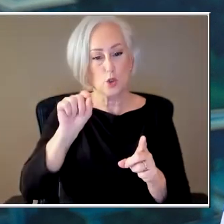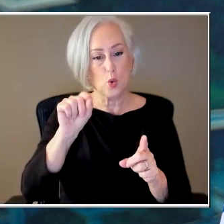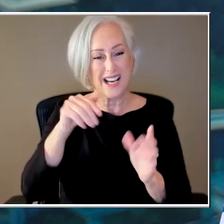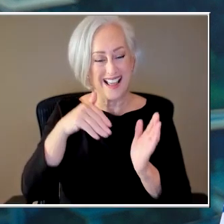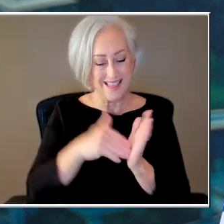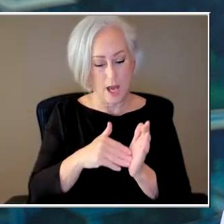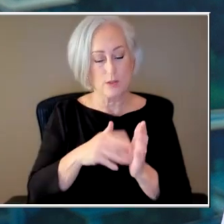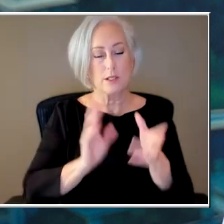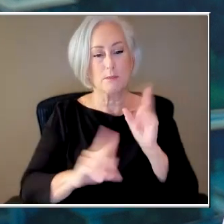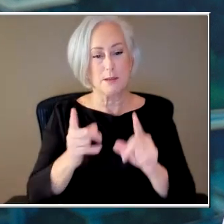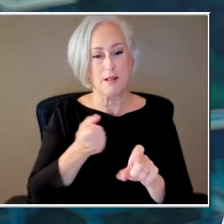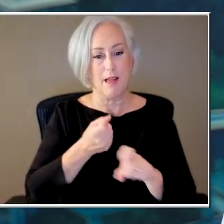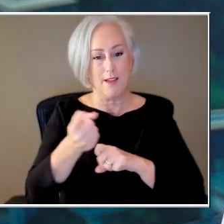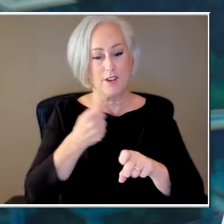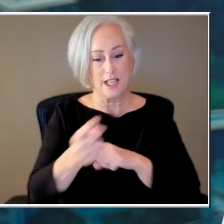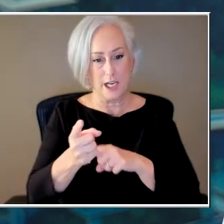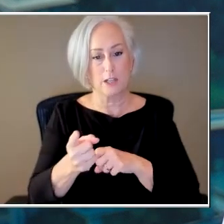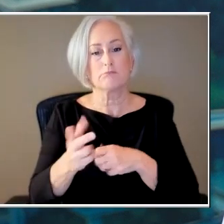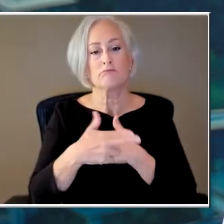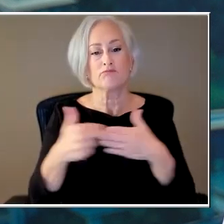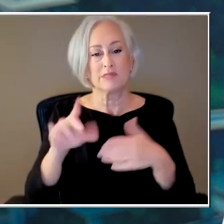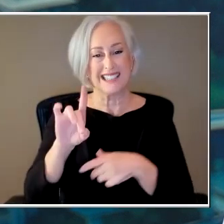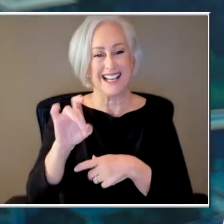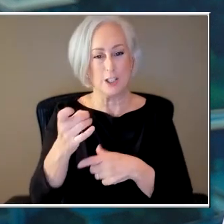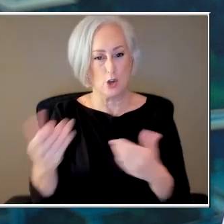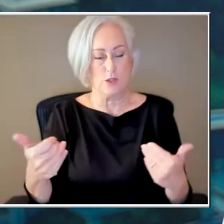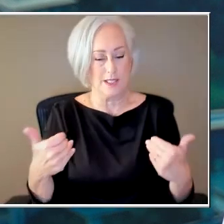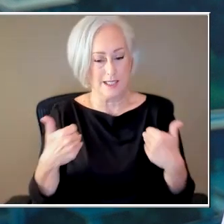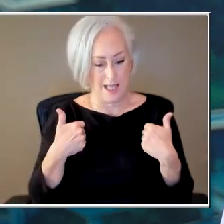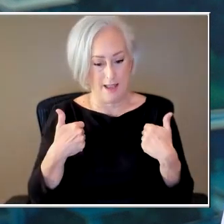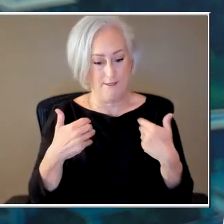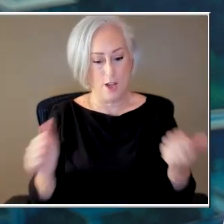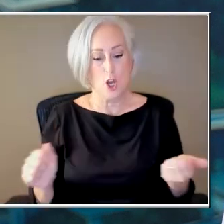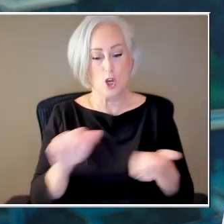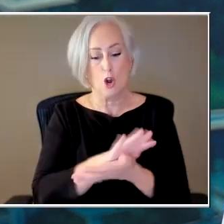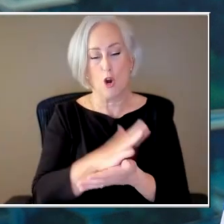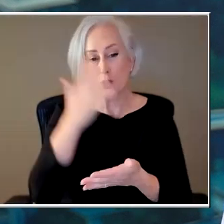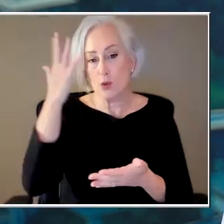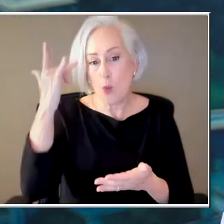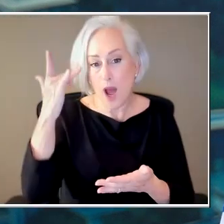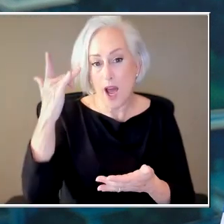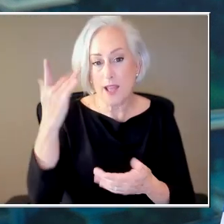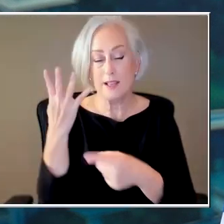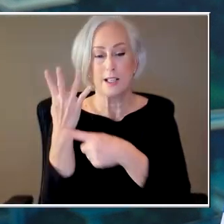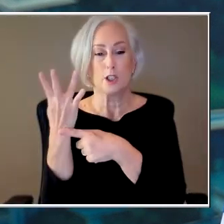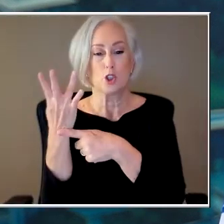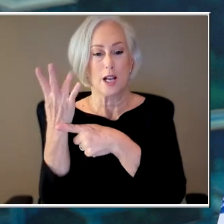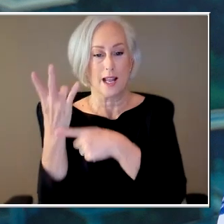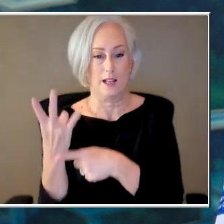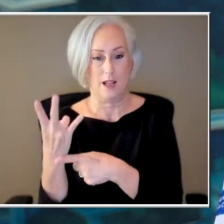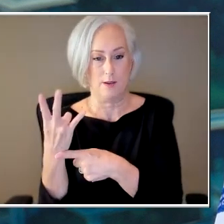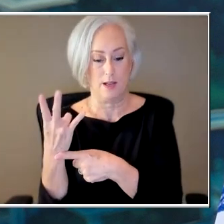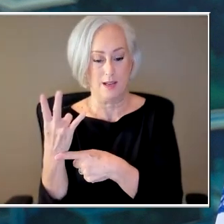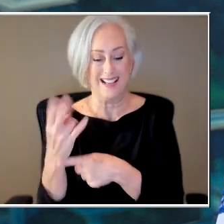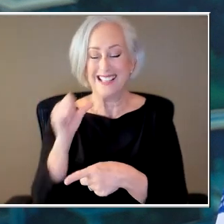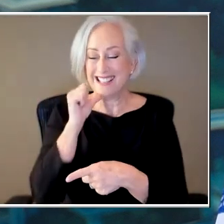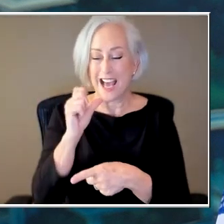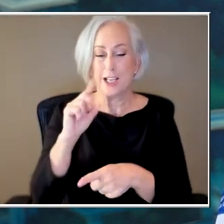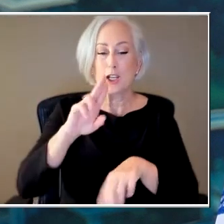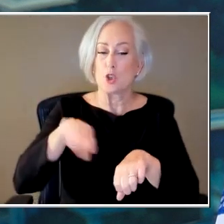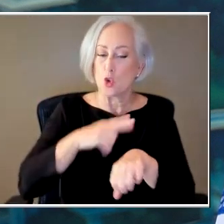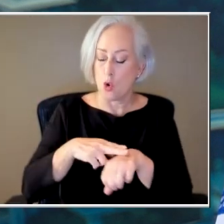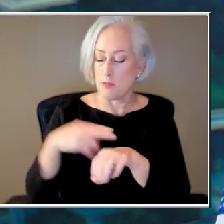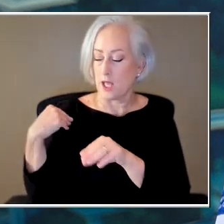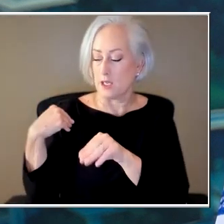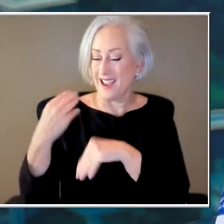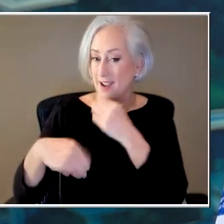in the United States. These are caused by genetic abnormalities, not necessarily that's inherited, actually usually not. And it